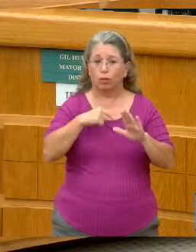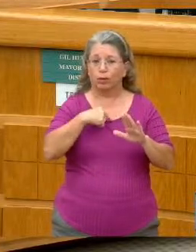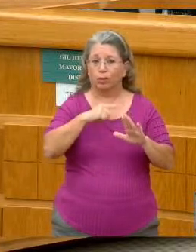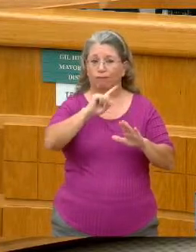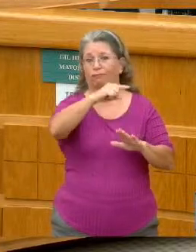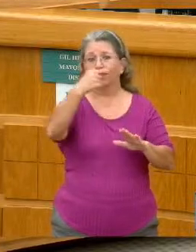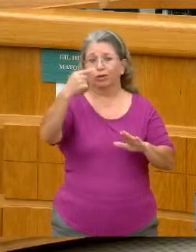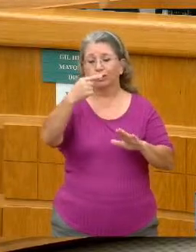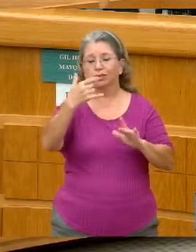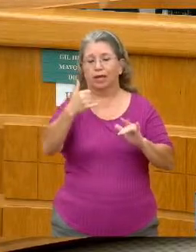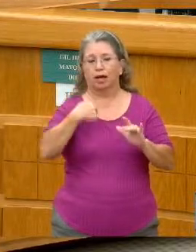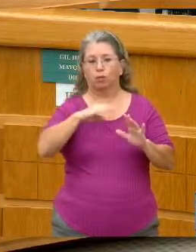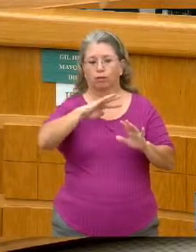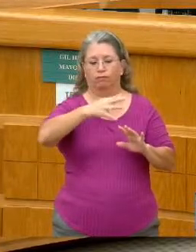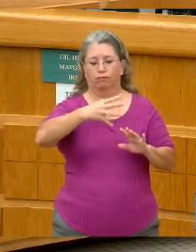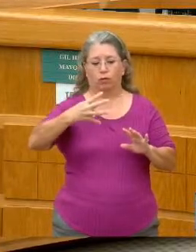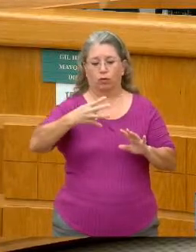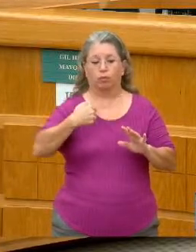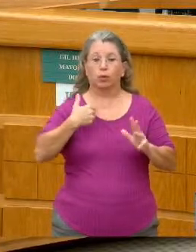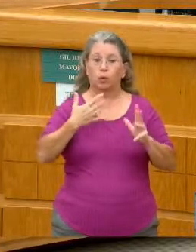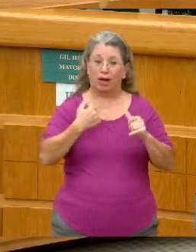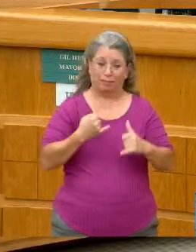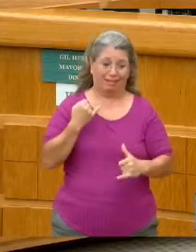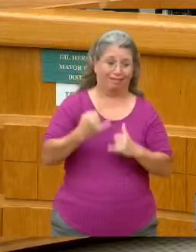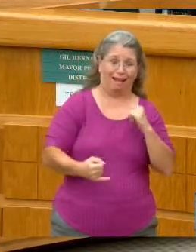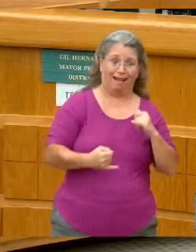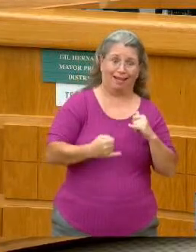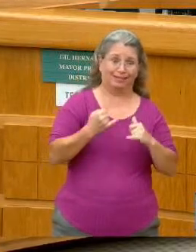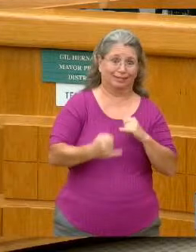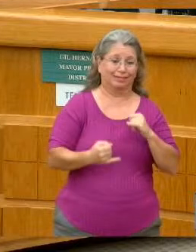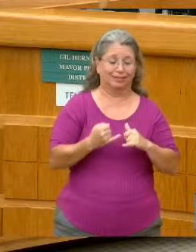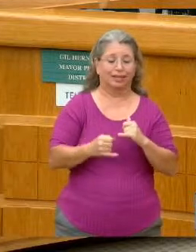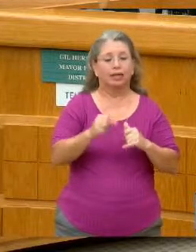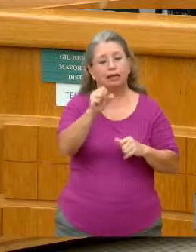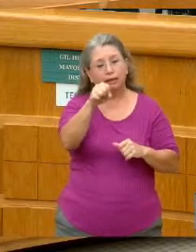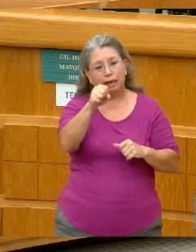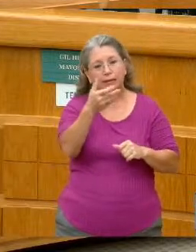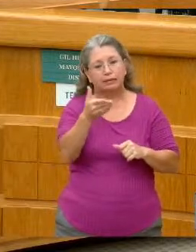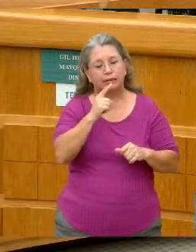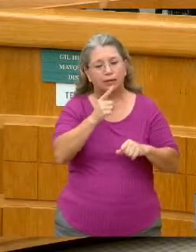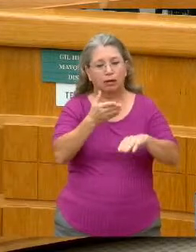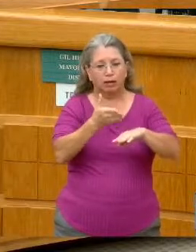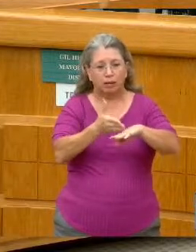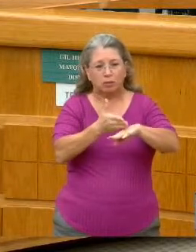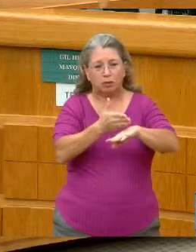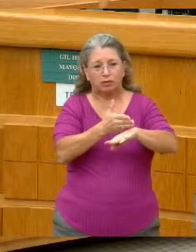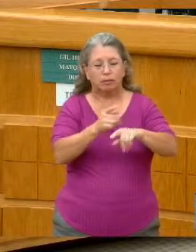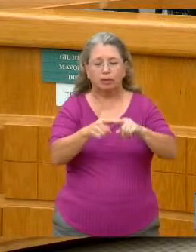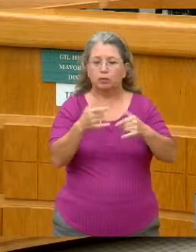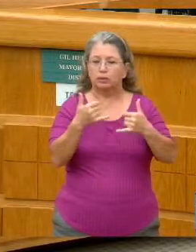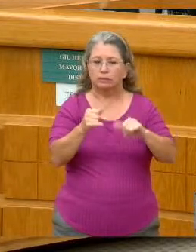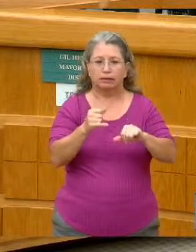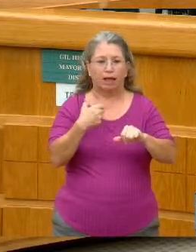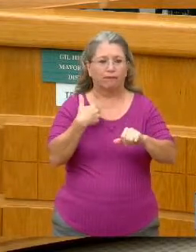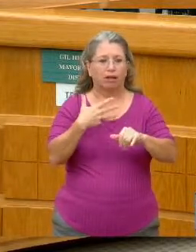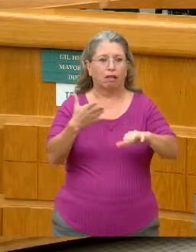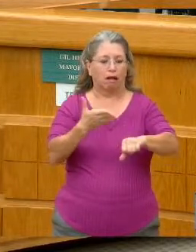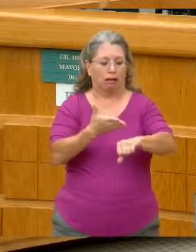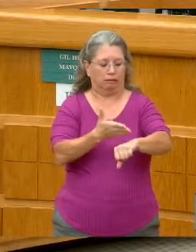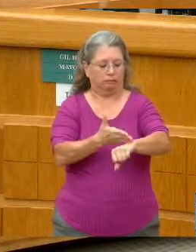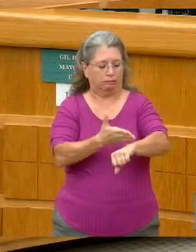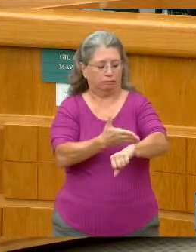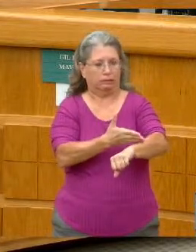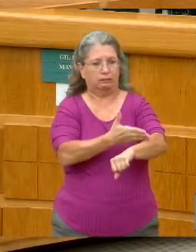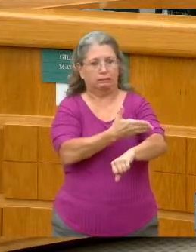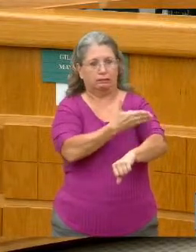4, but we want to be dead last. So while things are improving, we still have a long ways to go here.